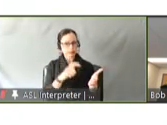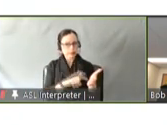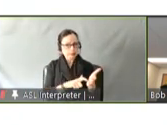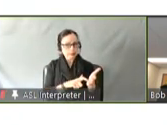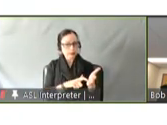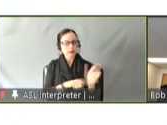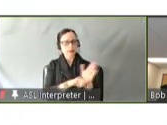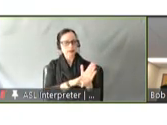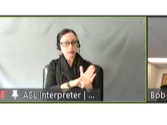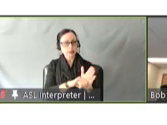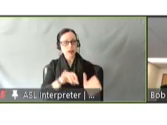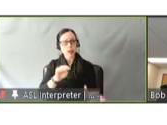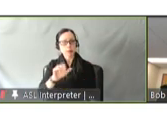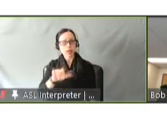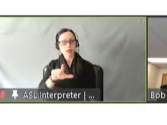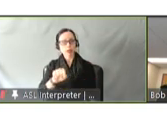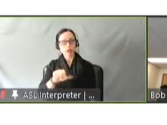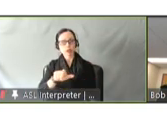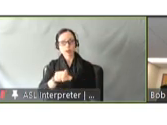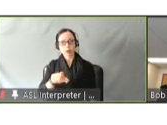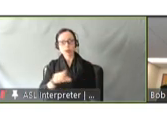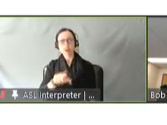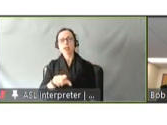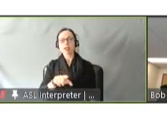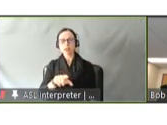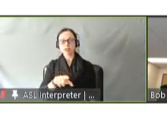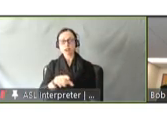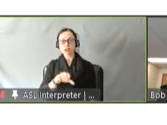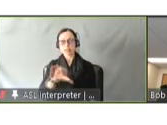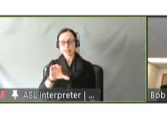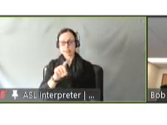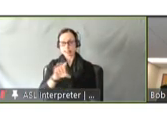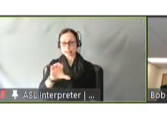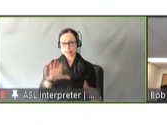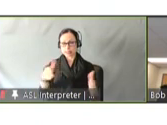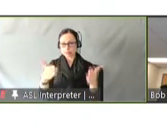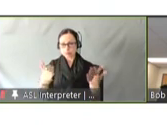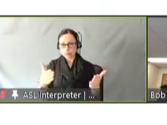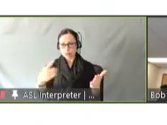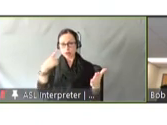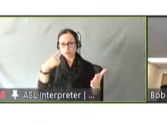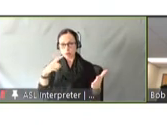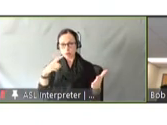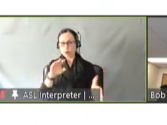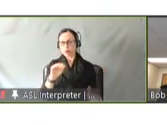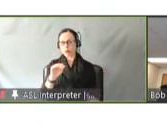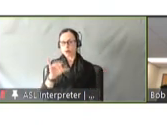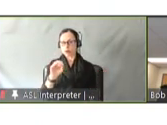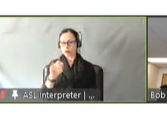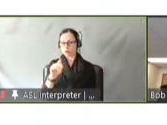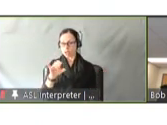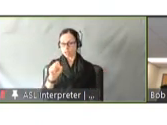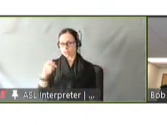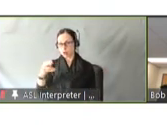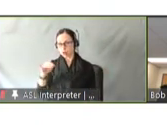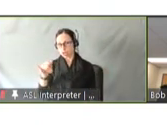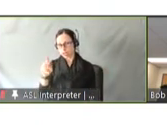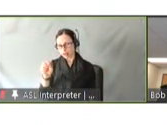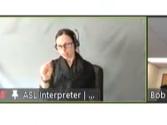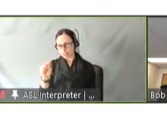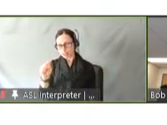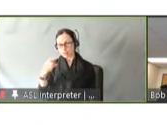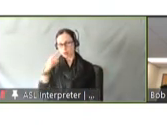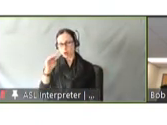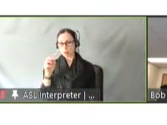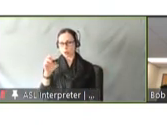2021, and the CDC issued clinical guidelines for myocarditis and pericarditis following messenger RNA vaccines in May.